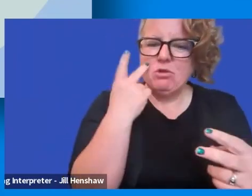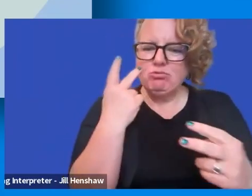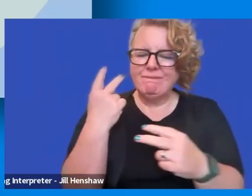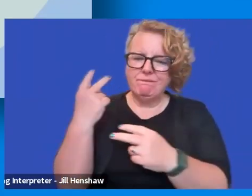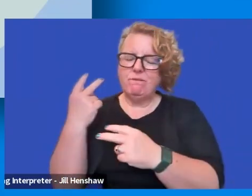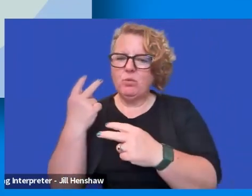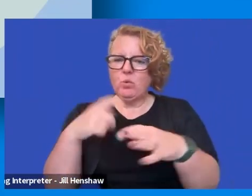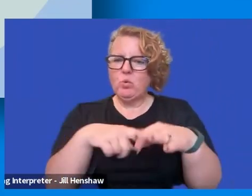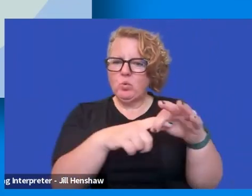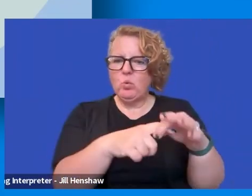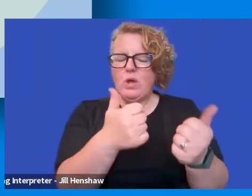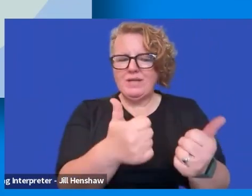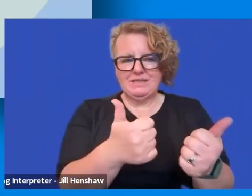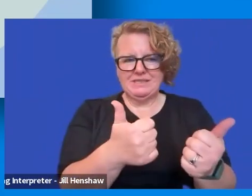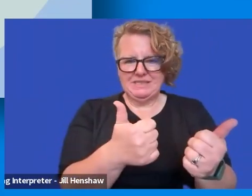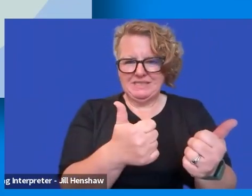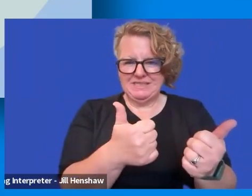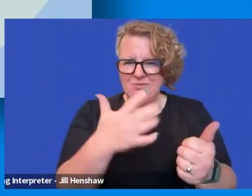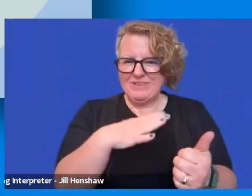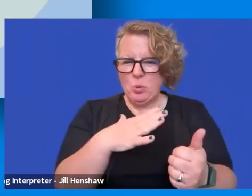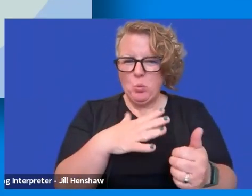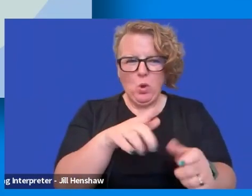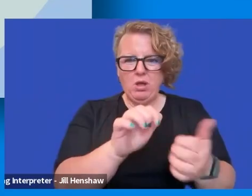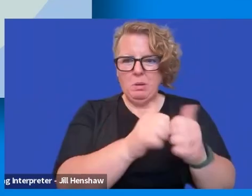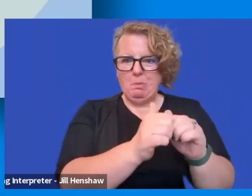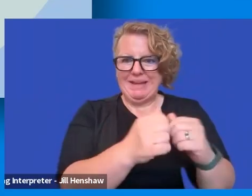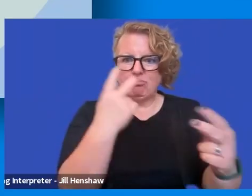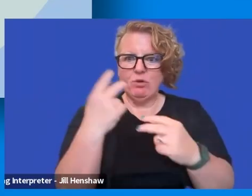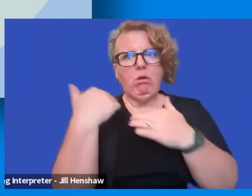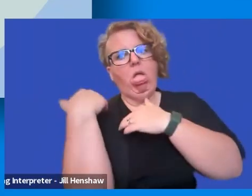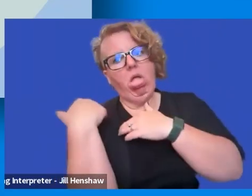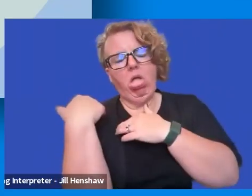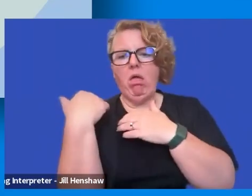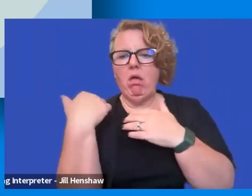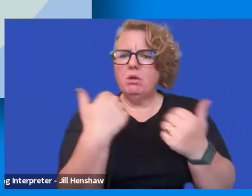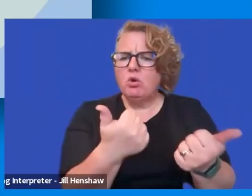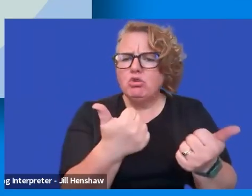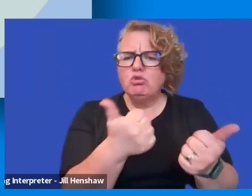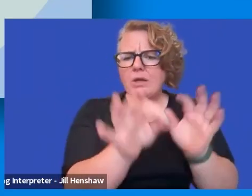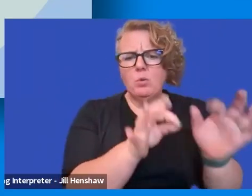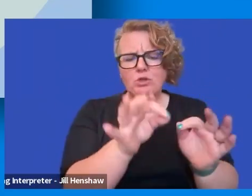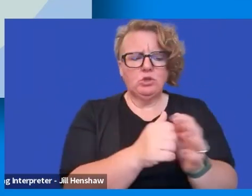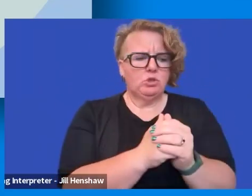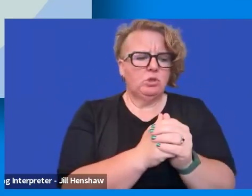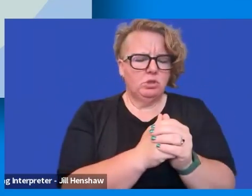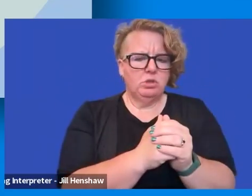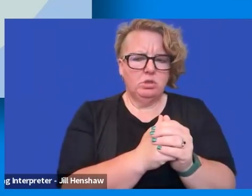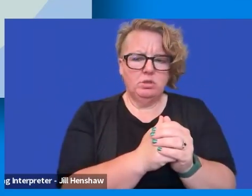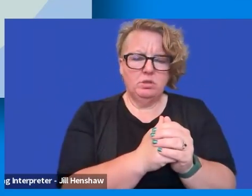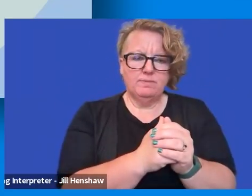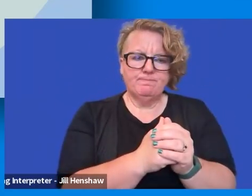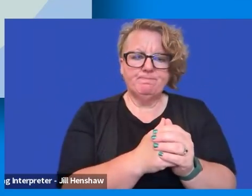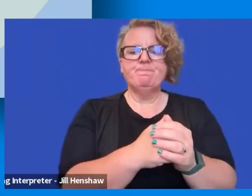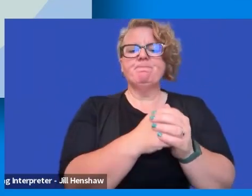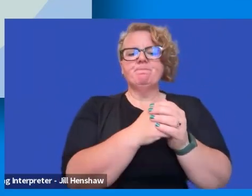the ask of peer reviewers and not adding to their burden? Which is a great question from Daisy. Um, I think that